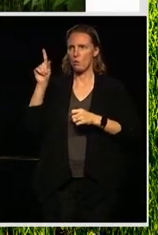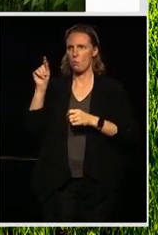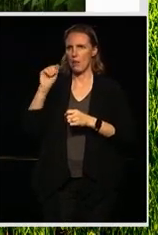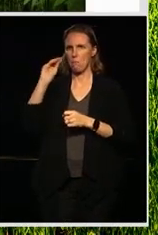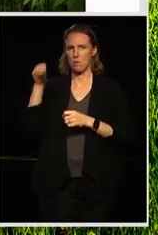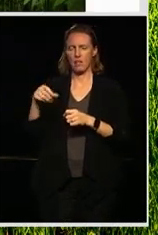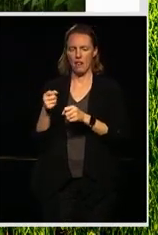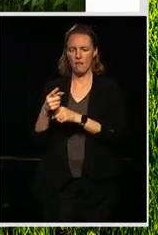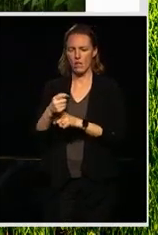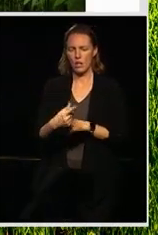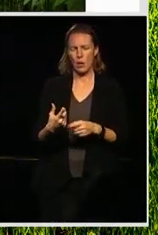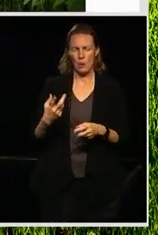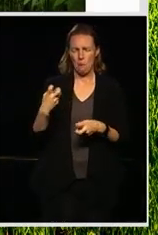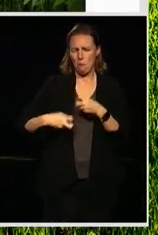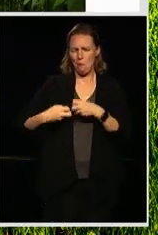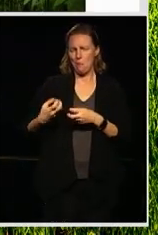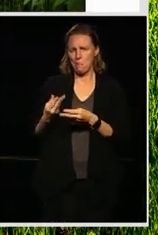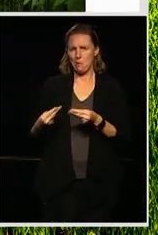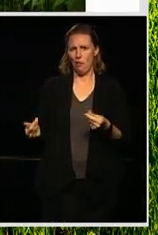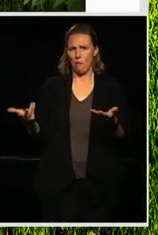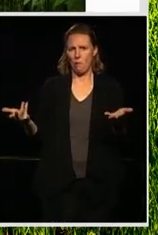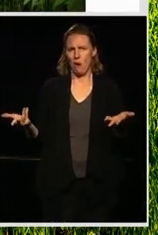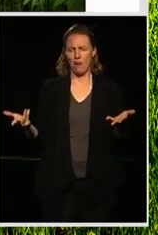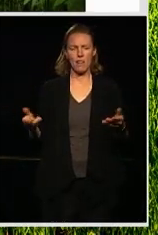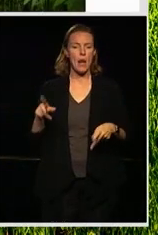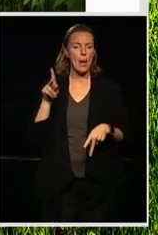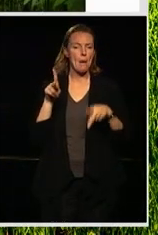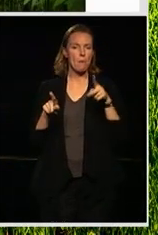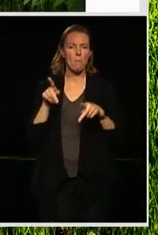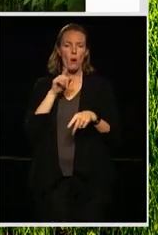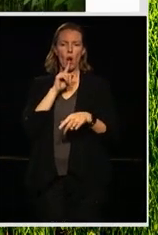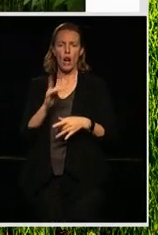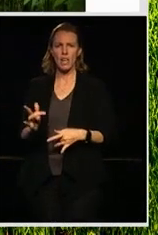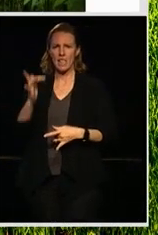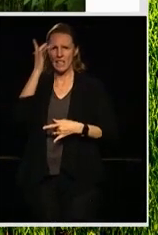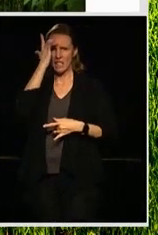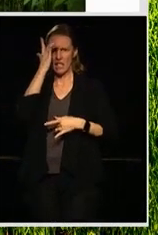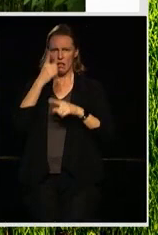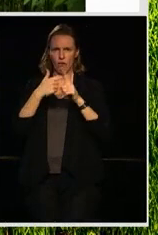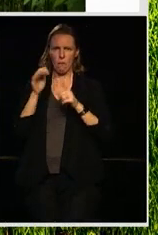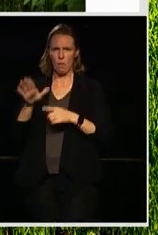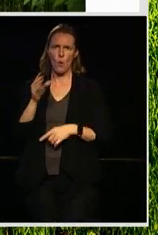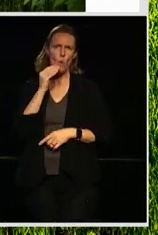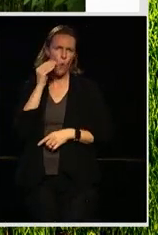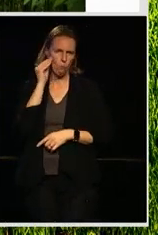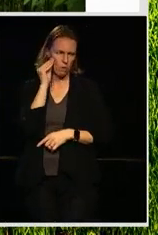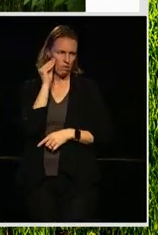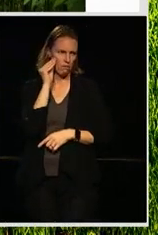So what is the problem that we're solving here? People are getting sick from their homes.